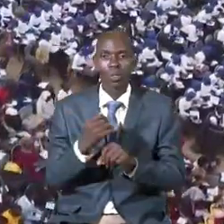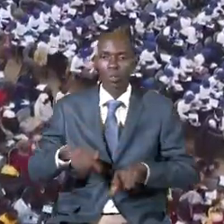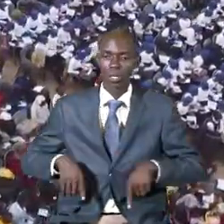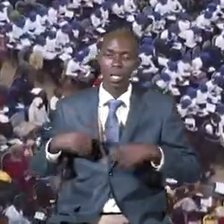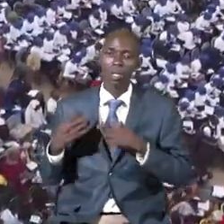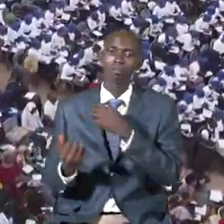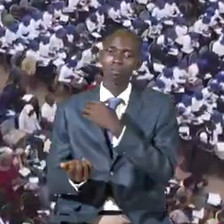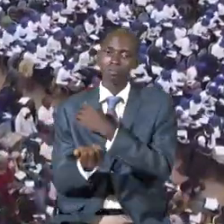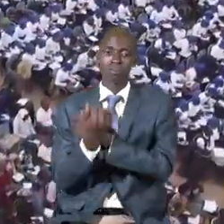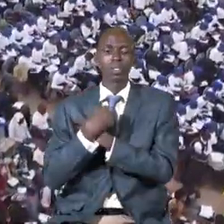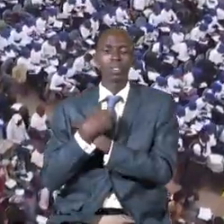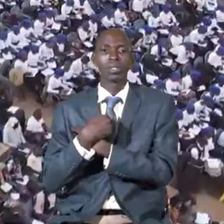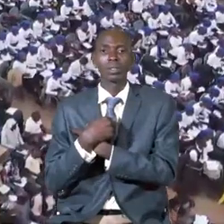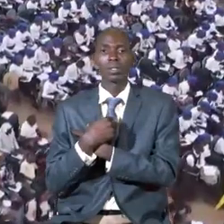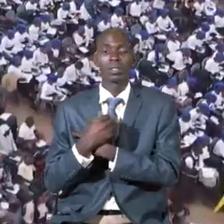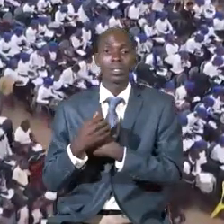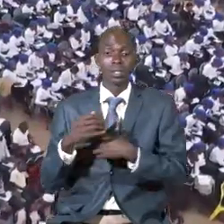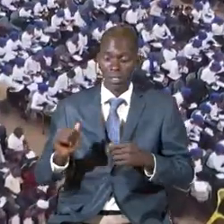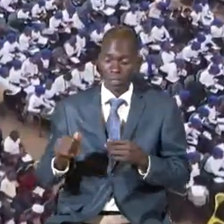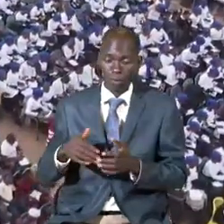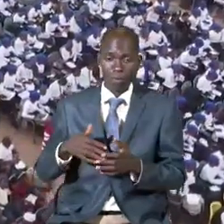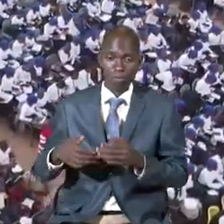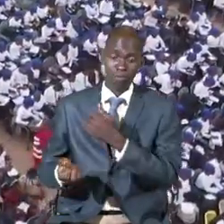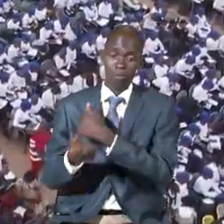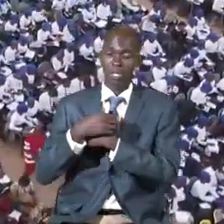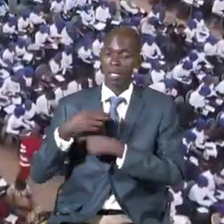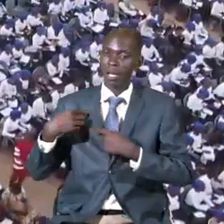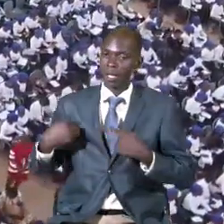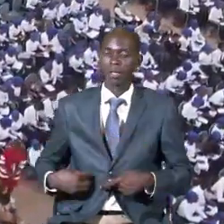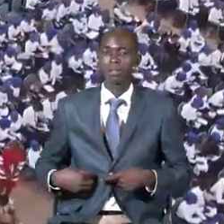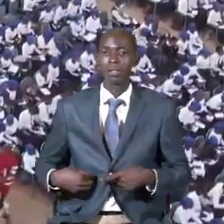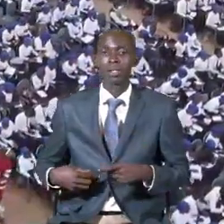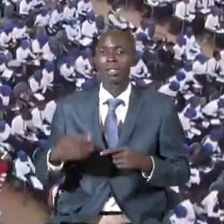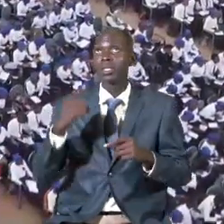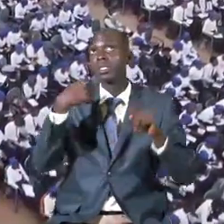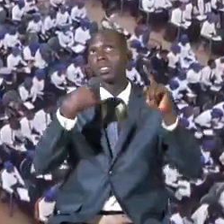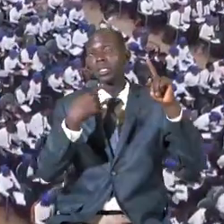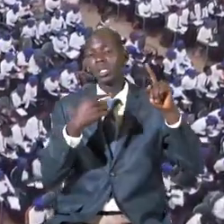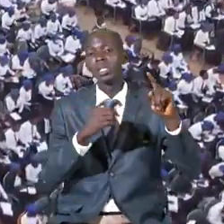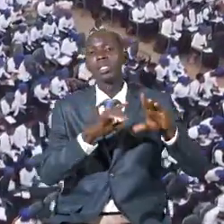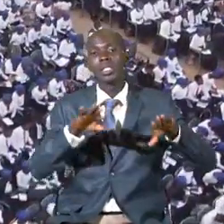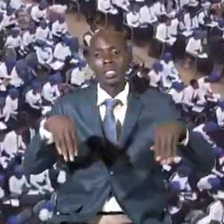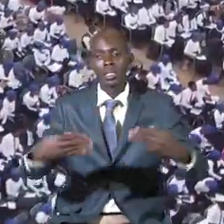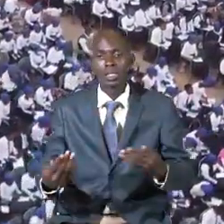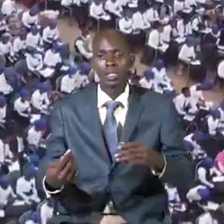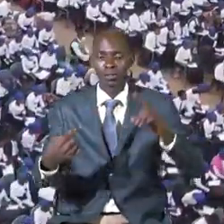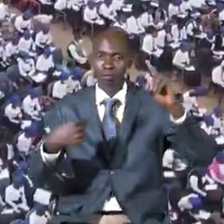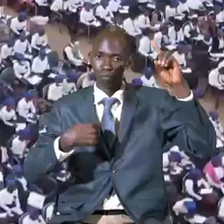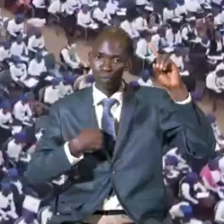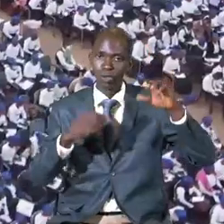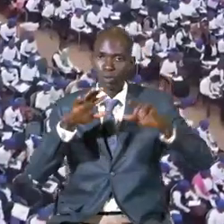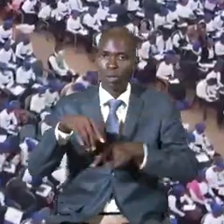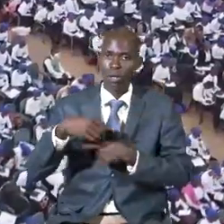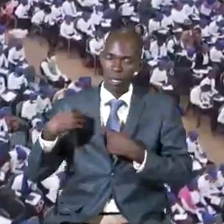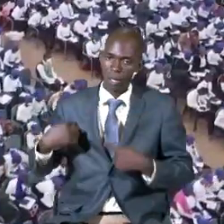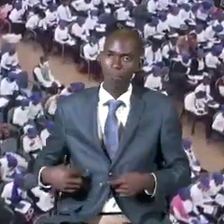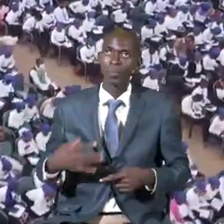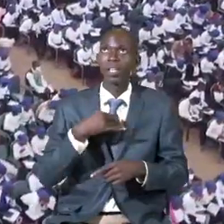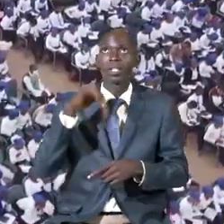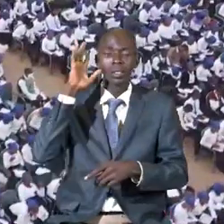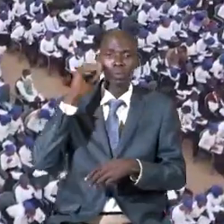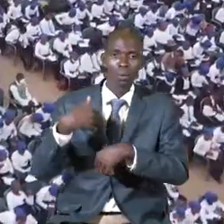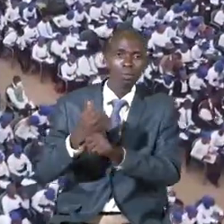defeated heart now give me thy heart and then he will recondition your heart to the way the